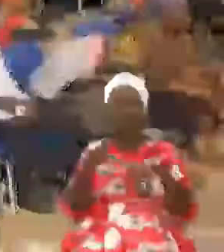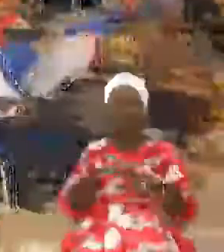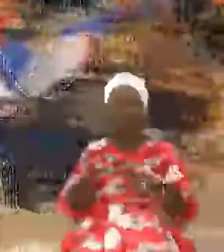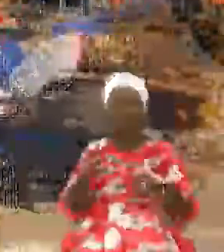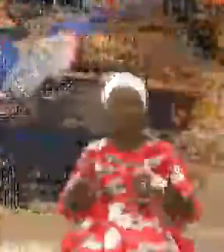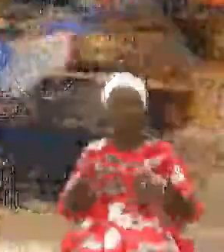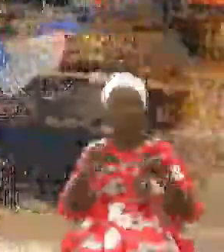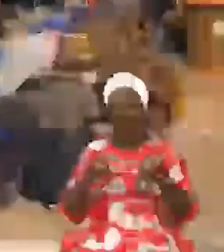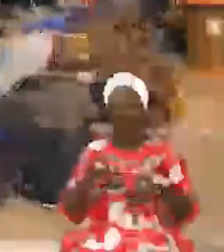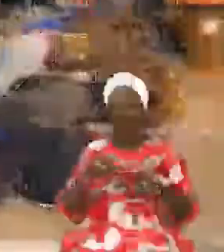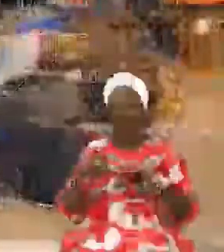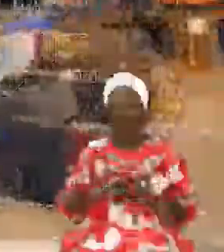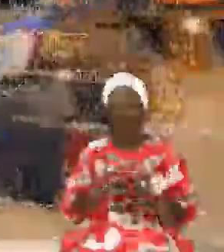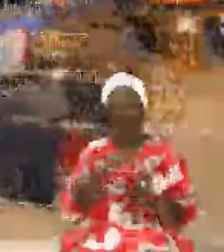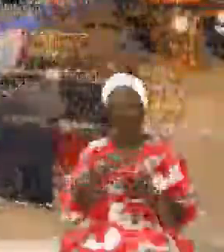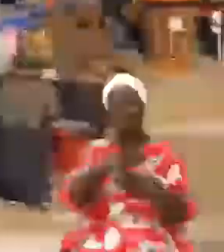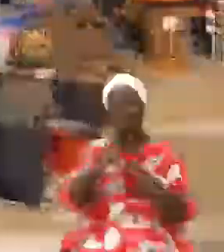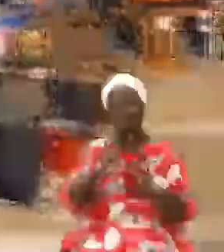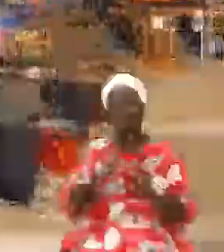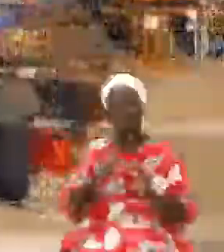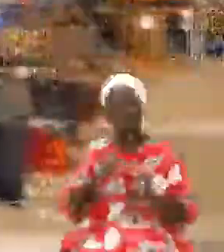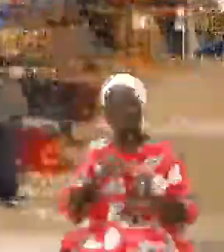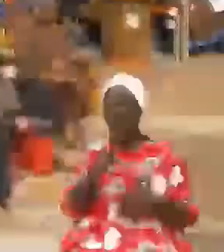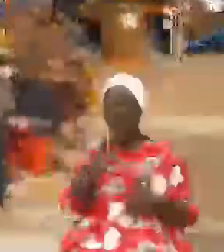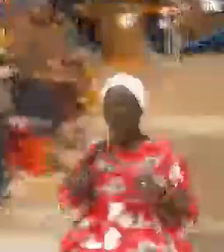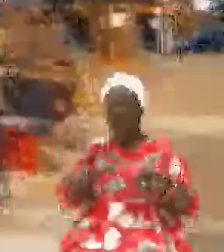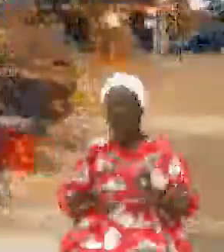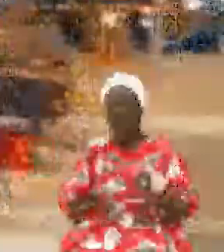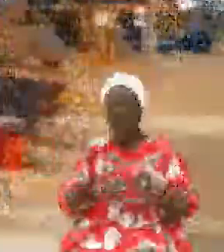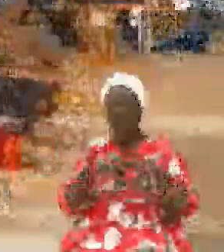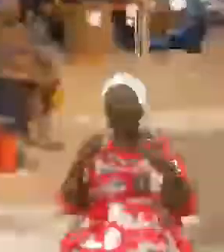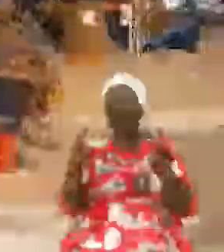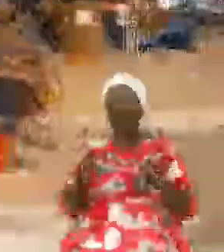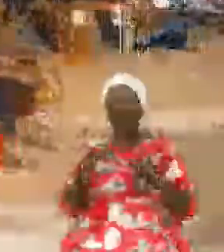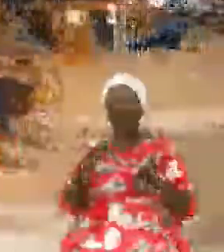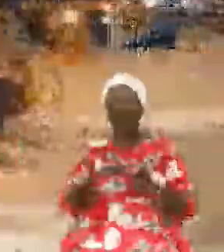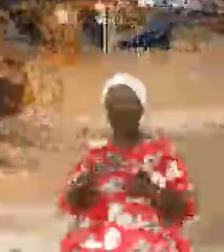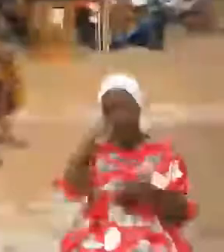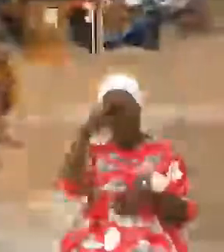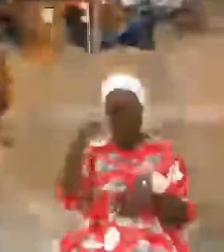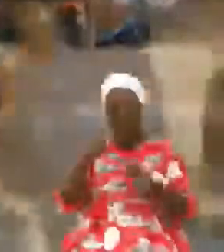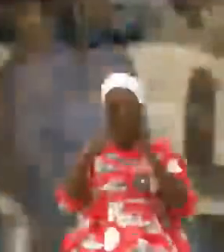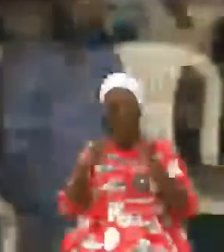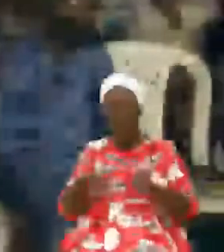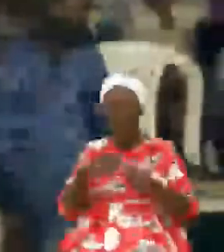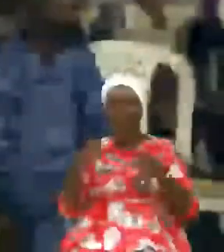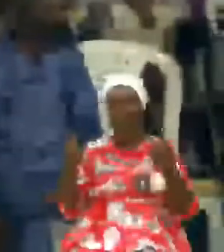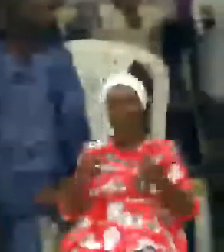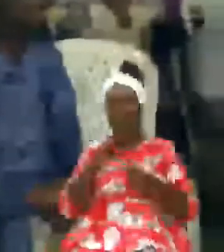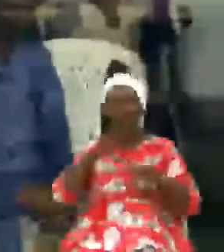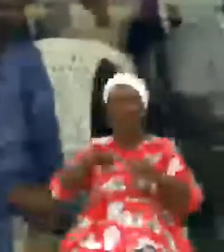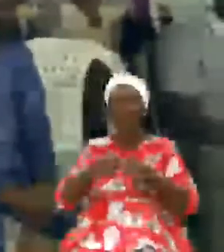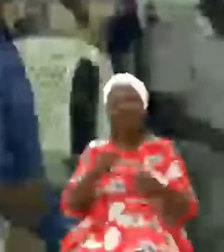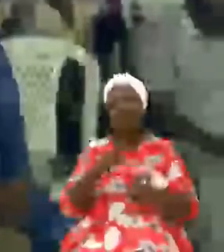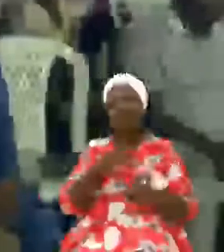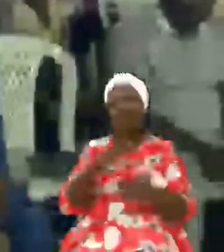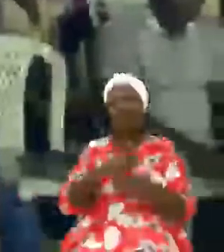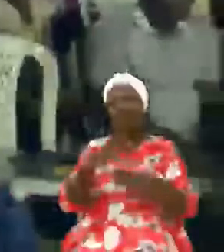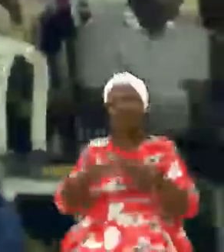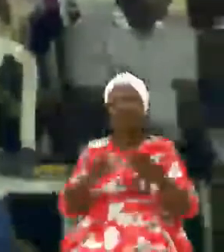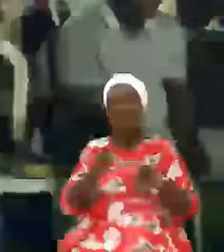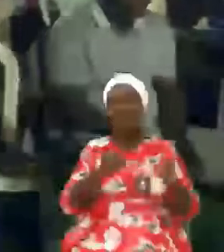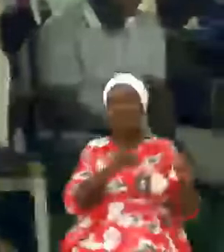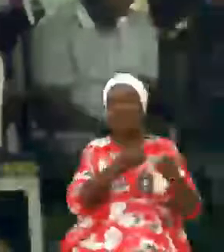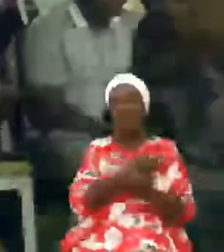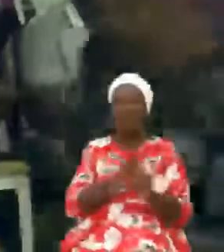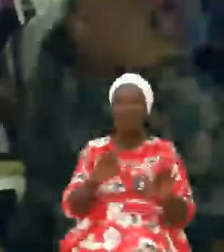life. You are now a new creature. You cannot remain in sin any longer. The power of sin is broken. You